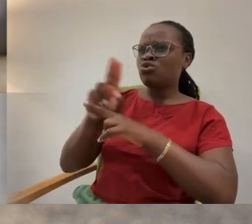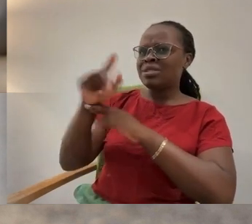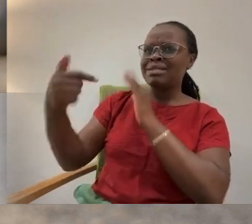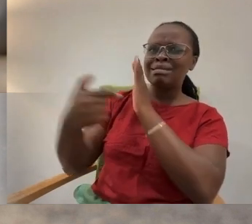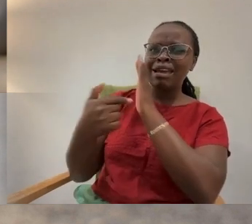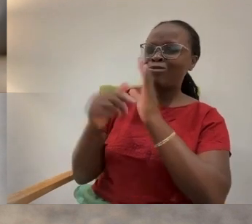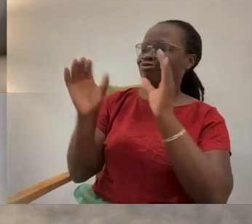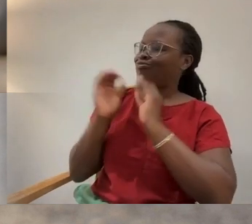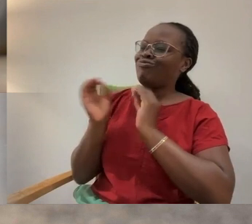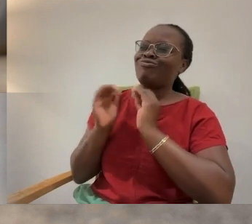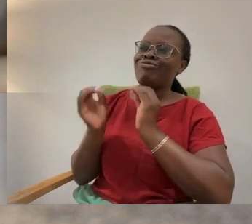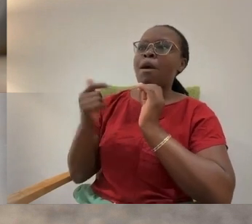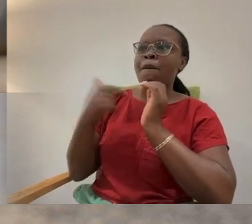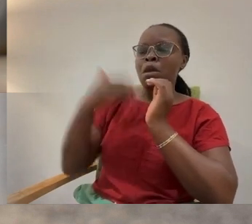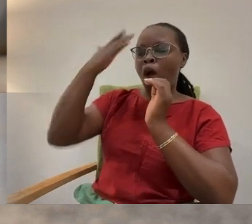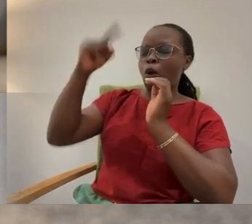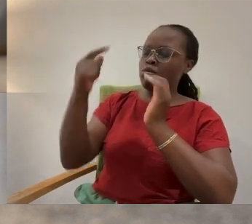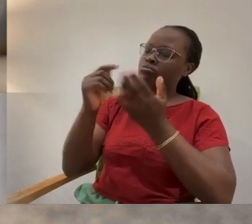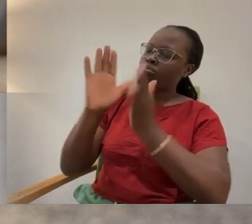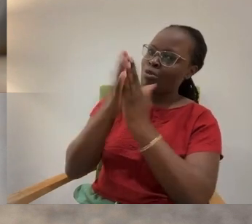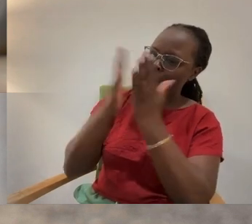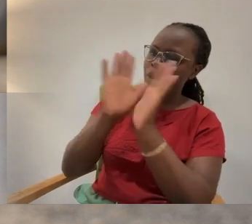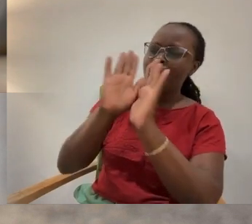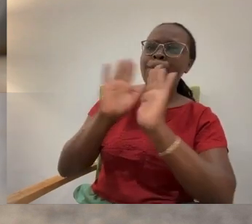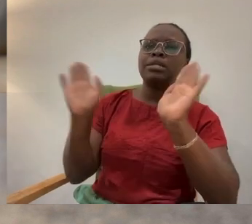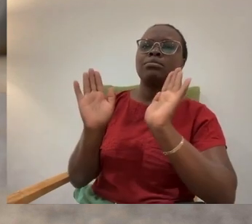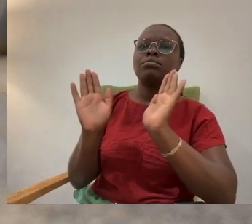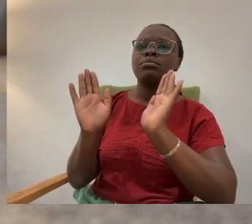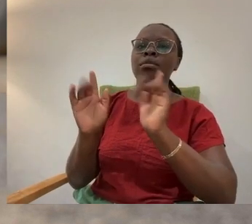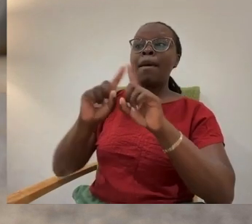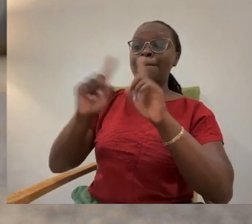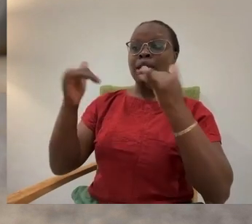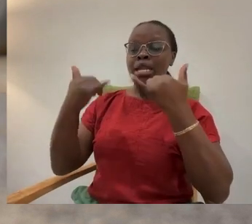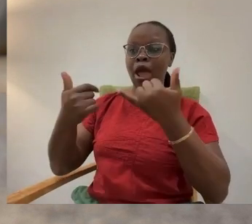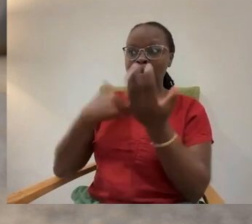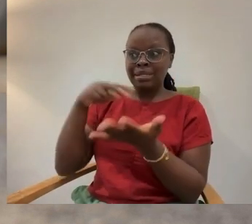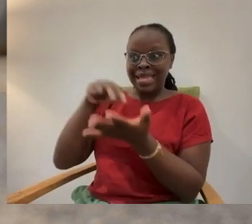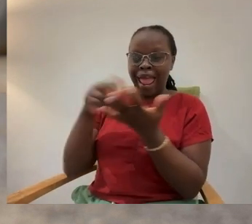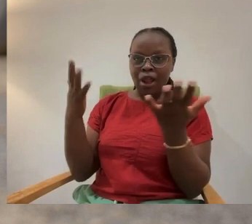technology to facilitate learning, but I would say where I stand